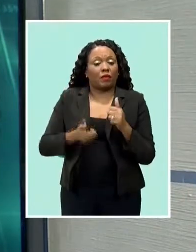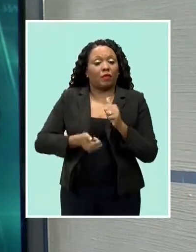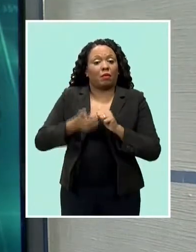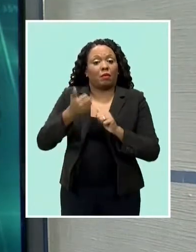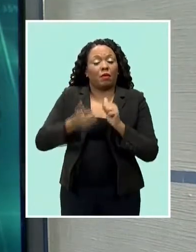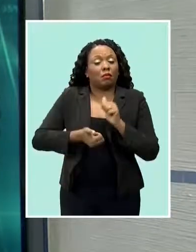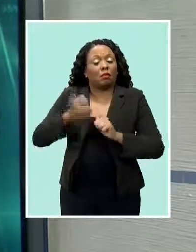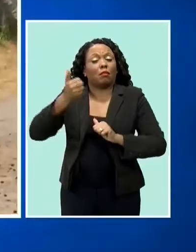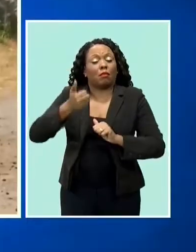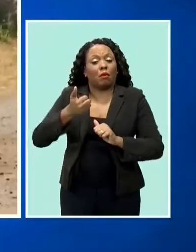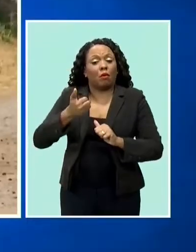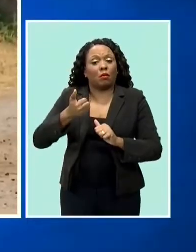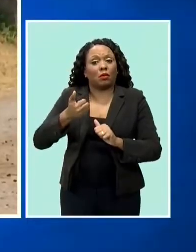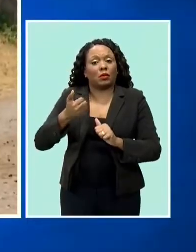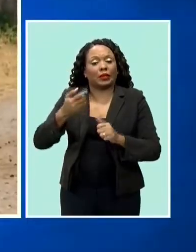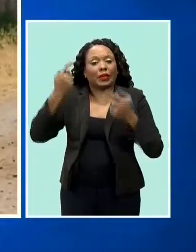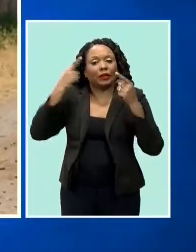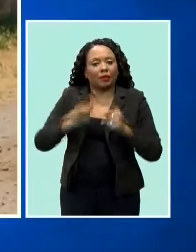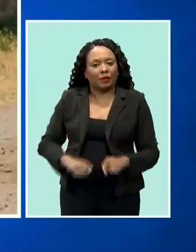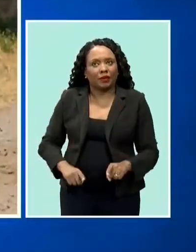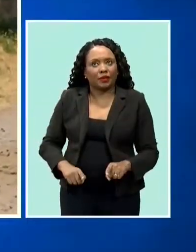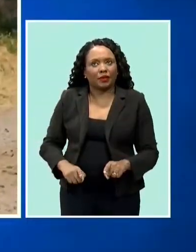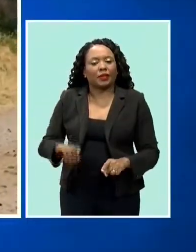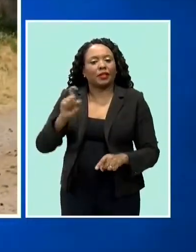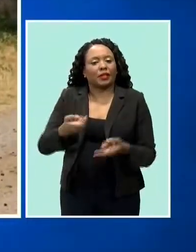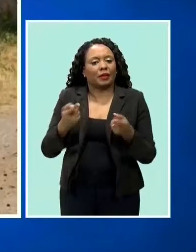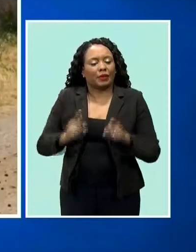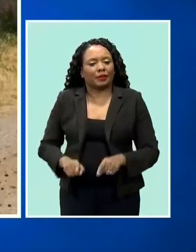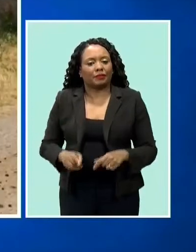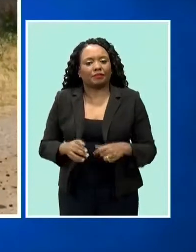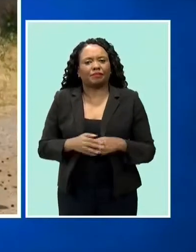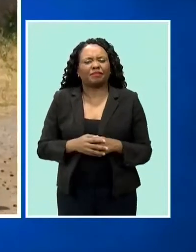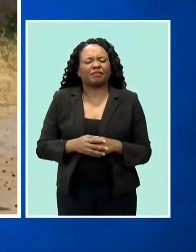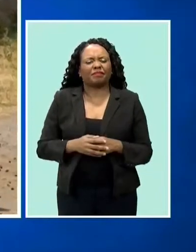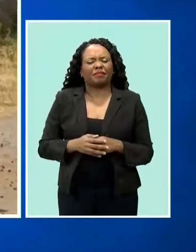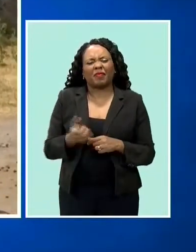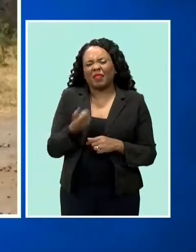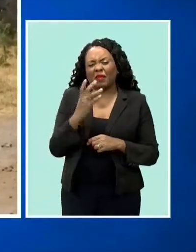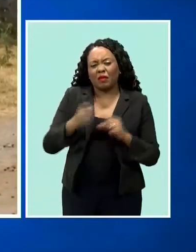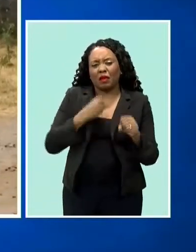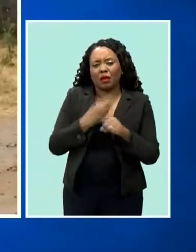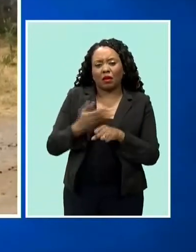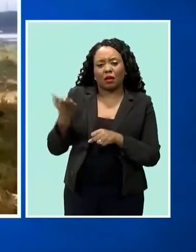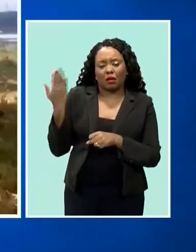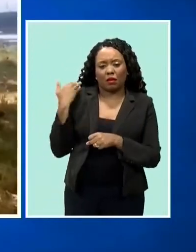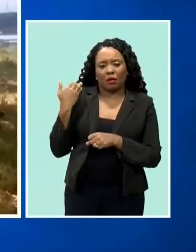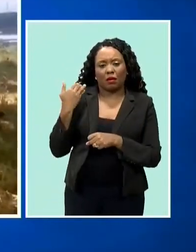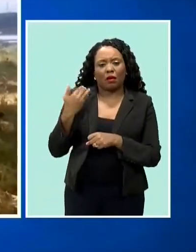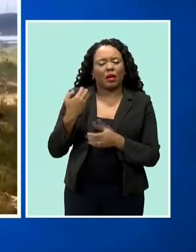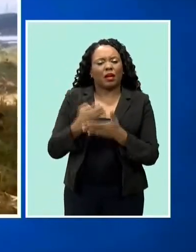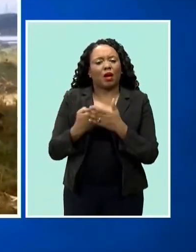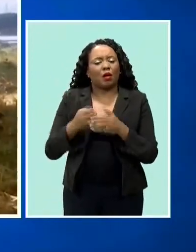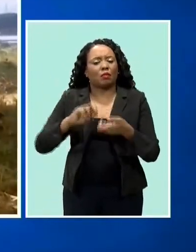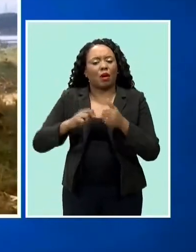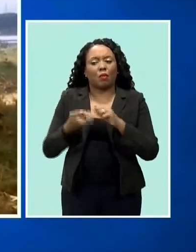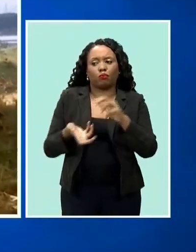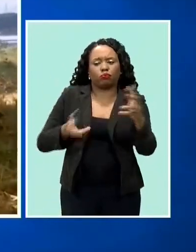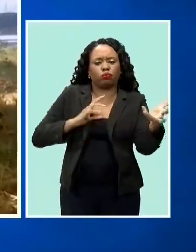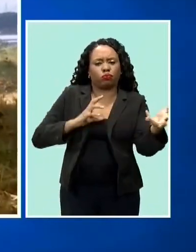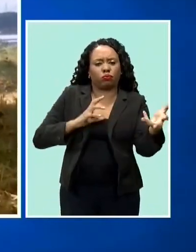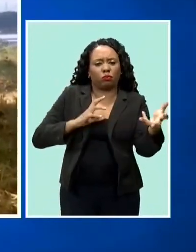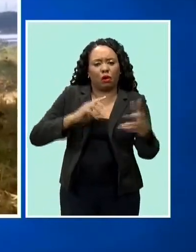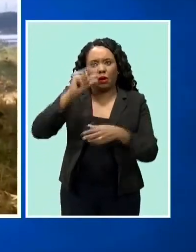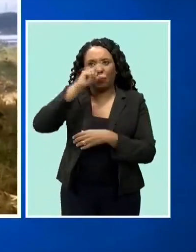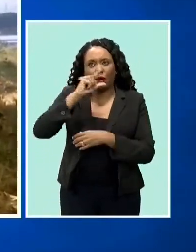promises. 10 years ago, just before the global financial crisis wrecked the Greek economy, Christos Androutsos took over